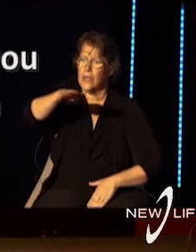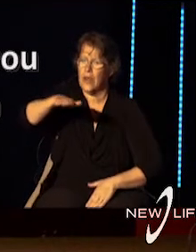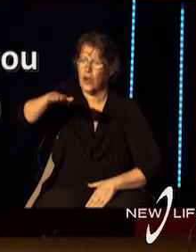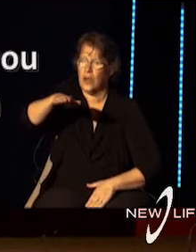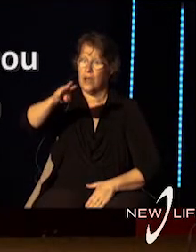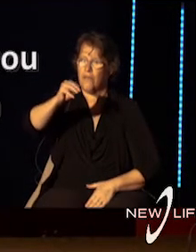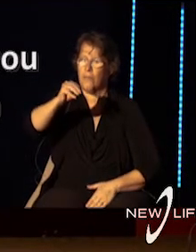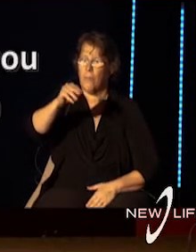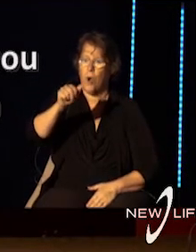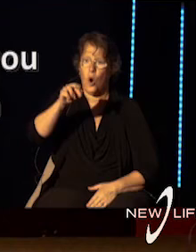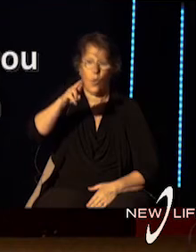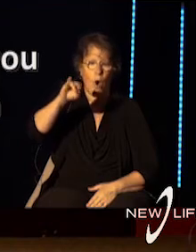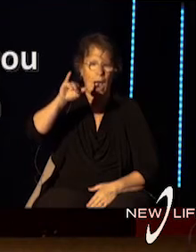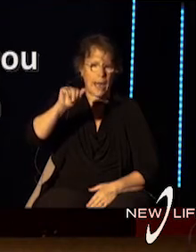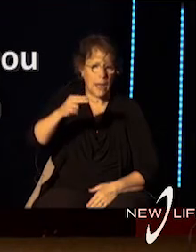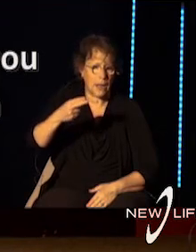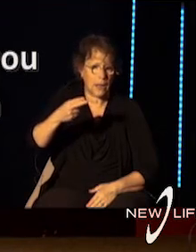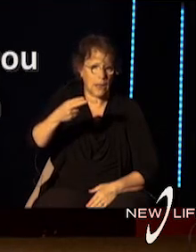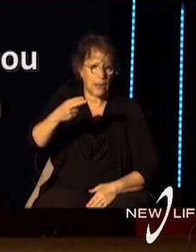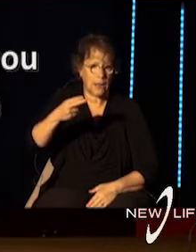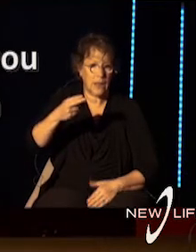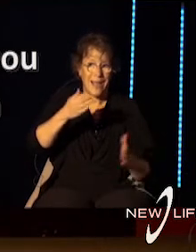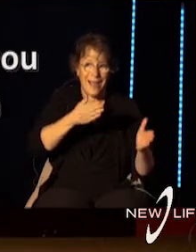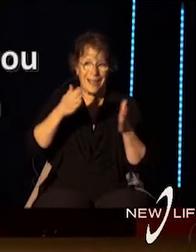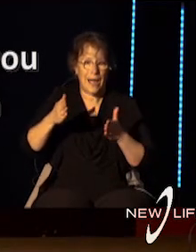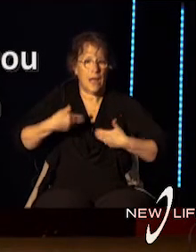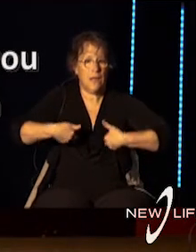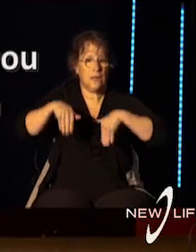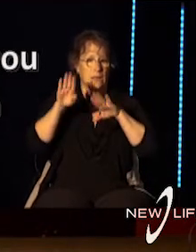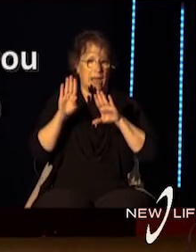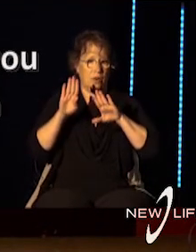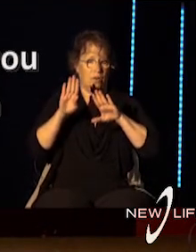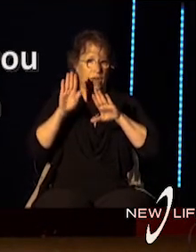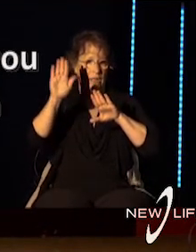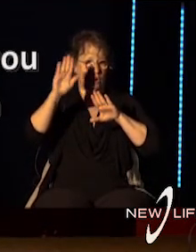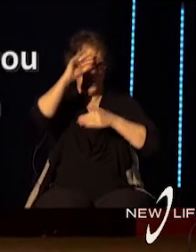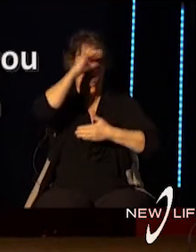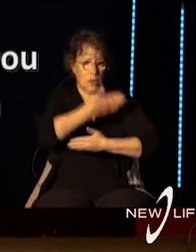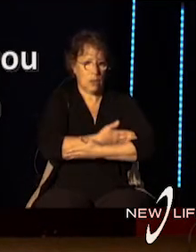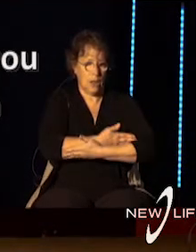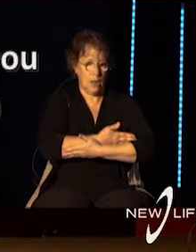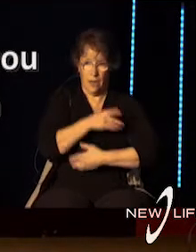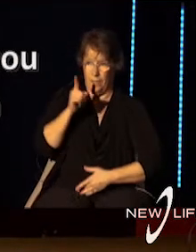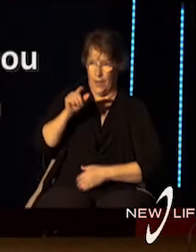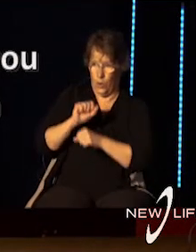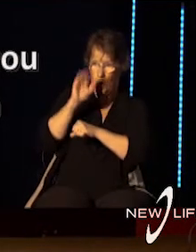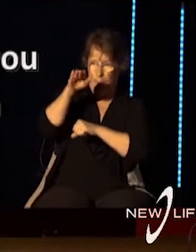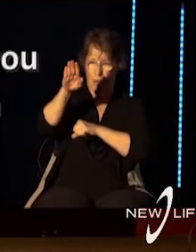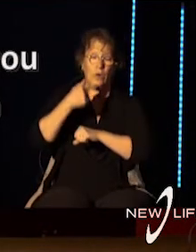Sacrifice him there as a burnt offering on a mountain I will show you."